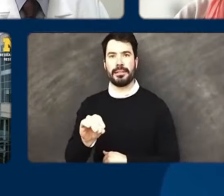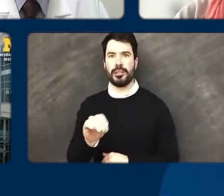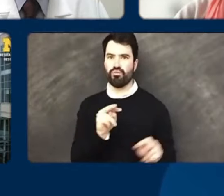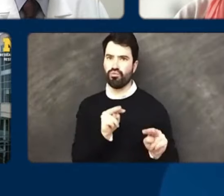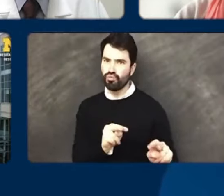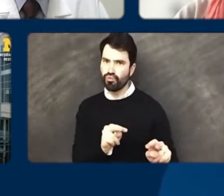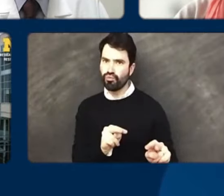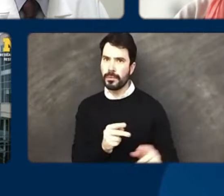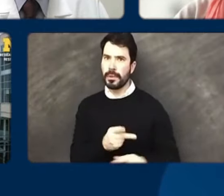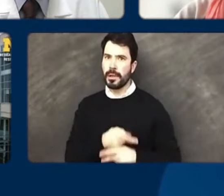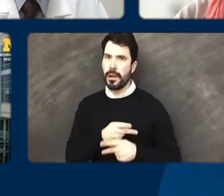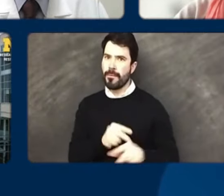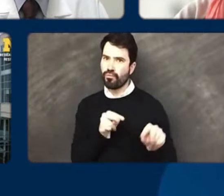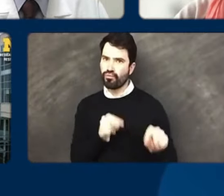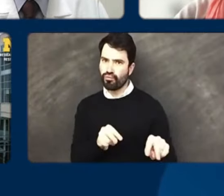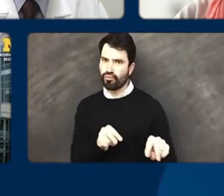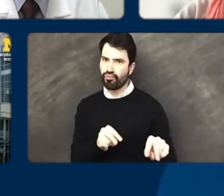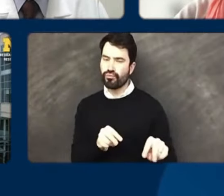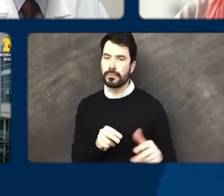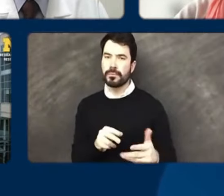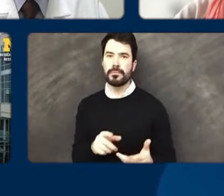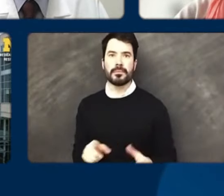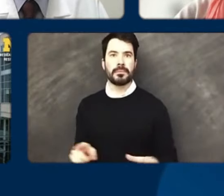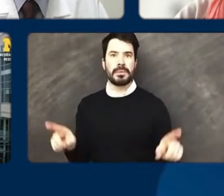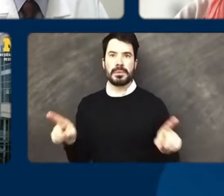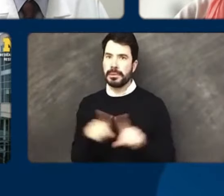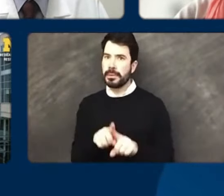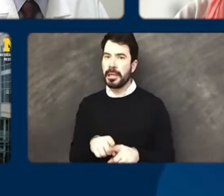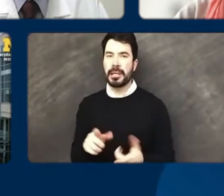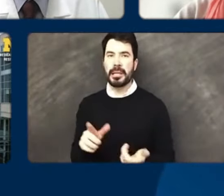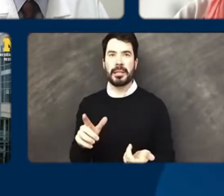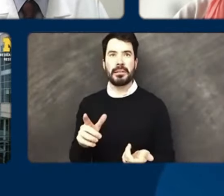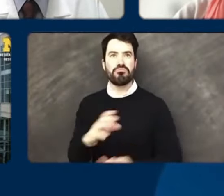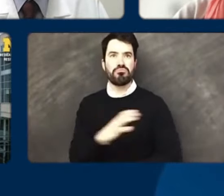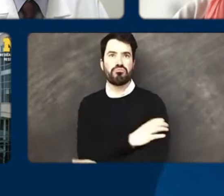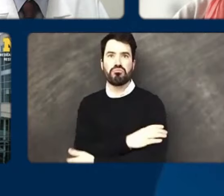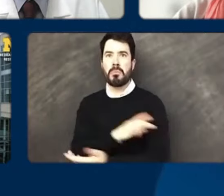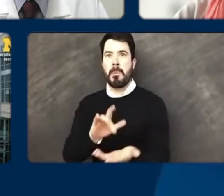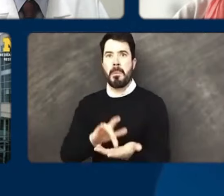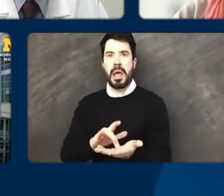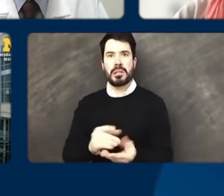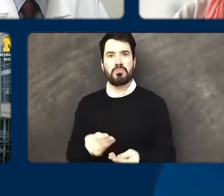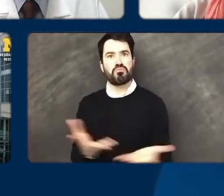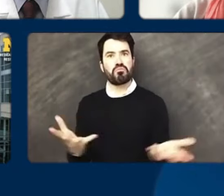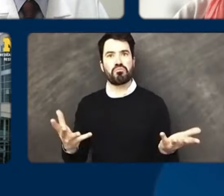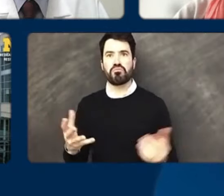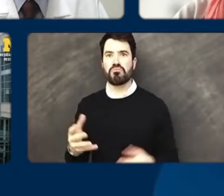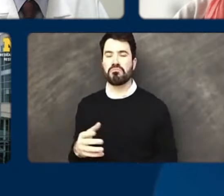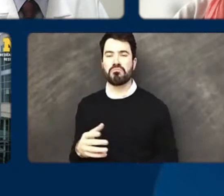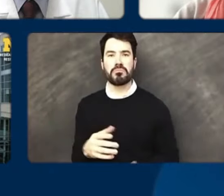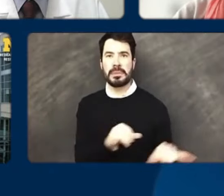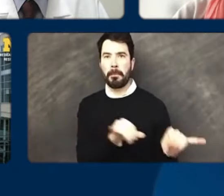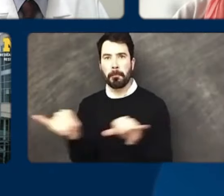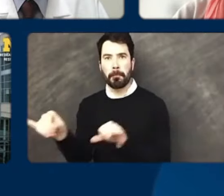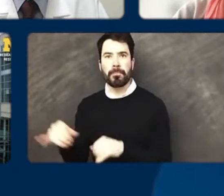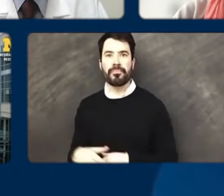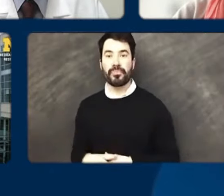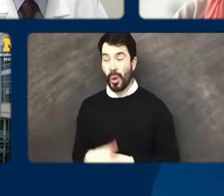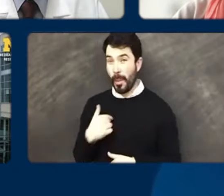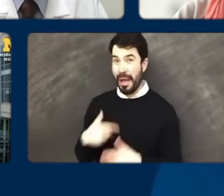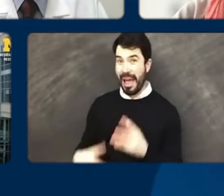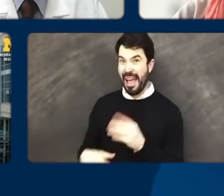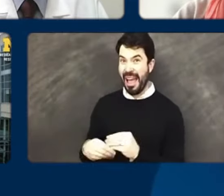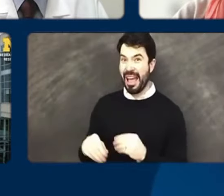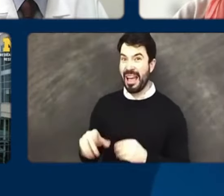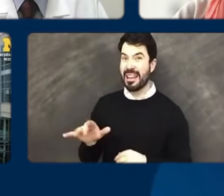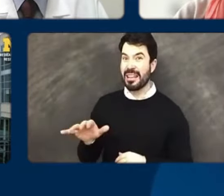and using the same standard blood pressure drugs that we use. If I could just add, it's